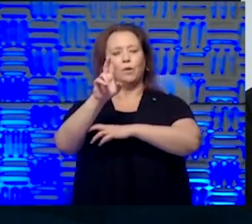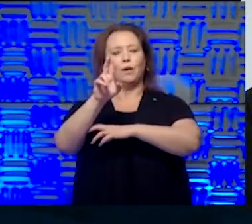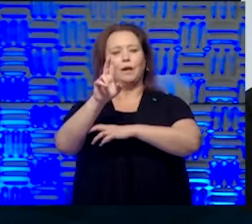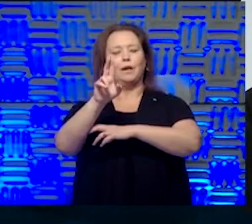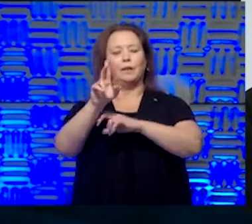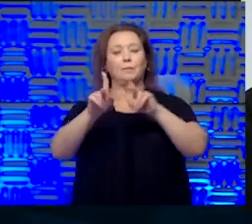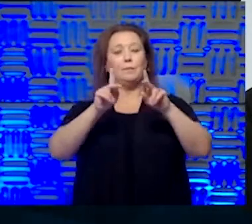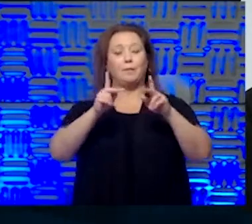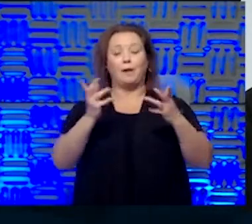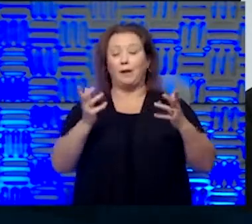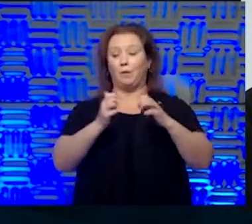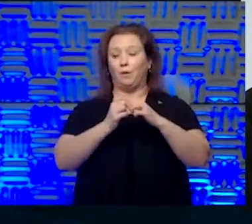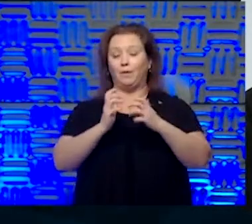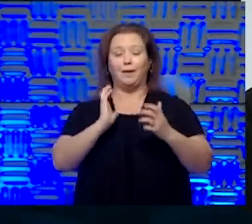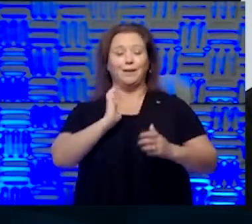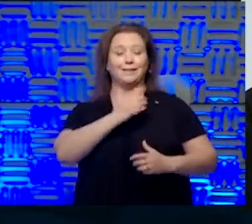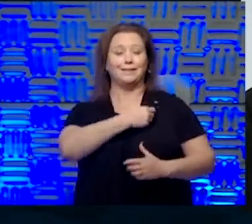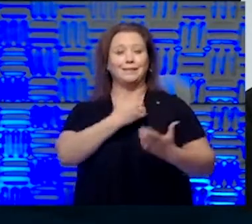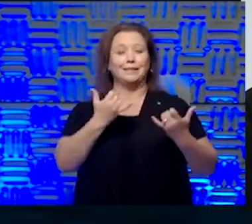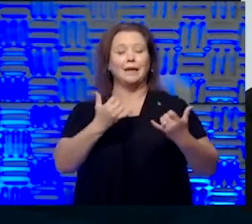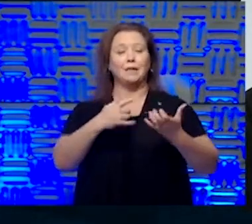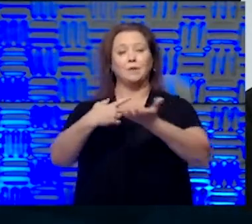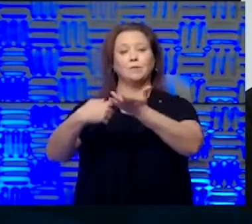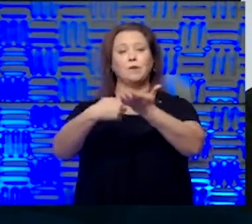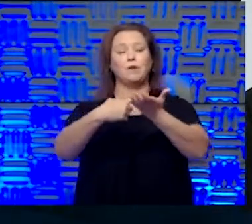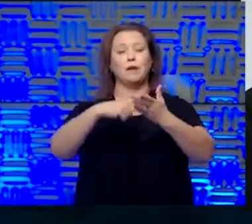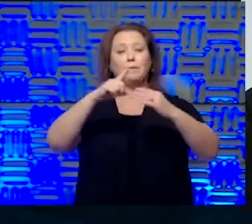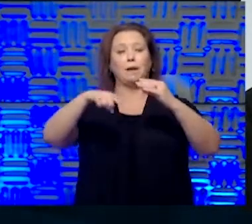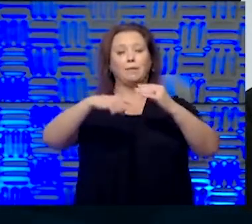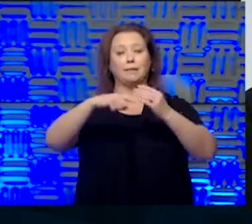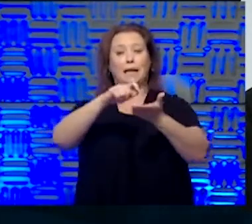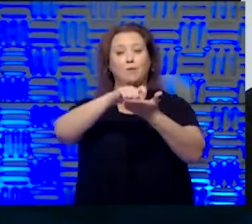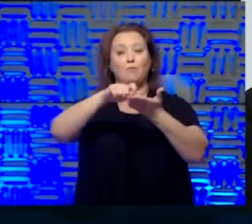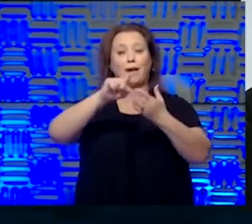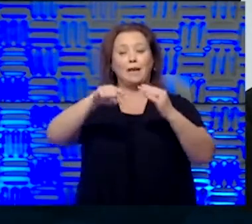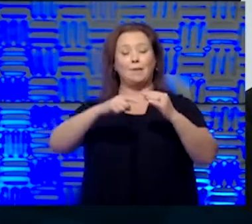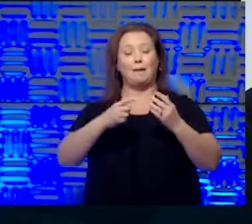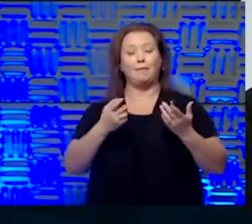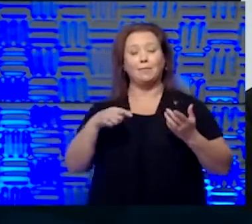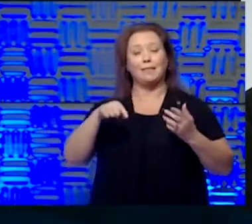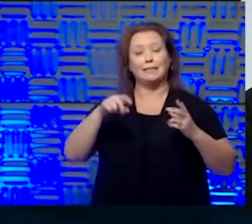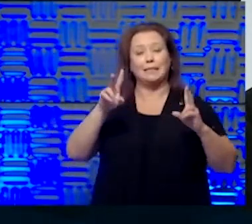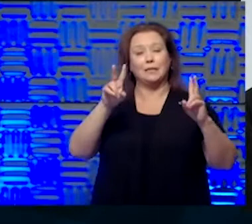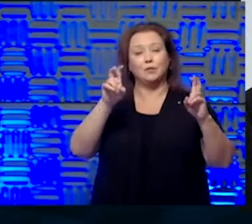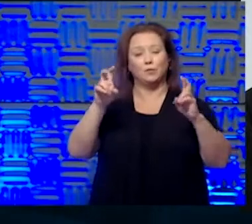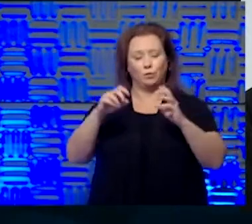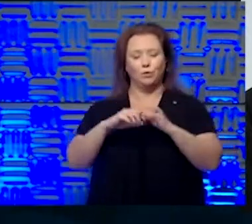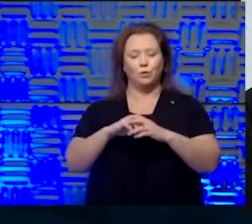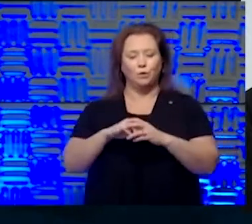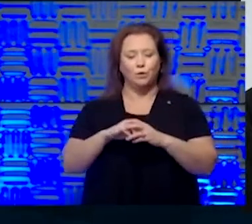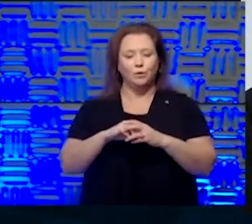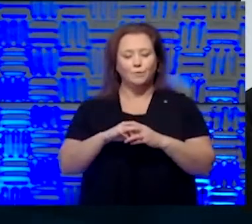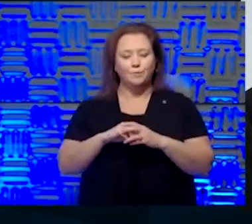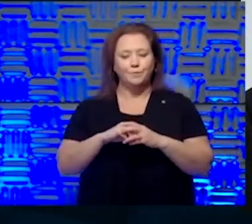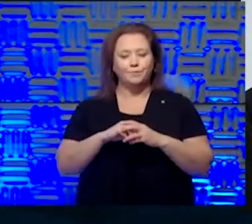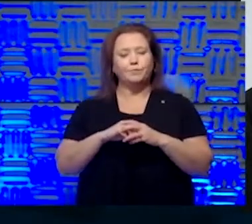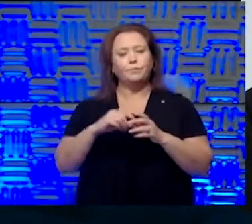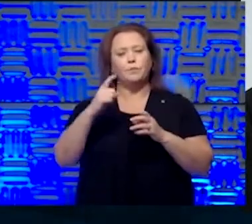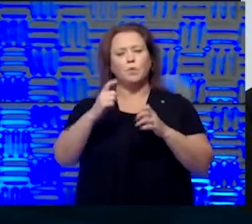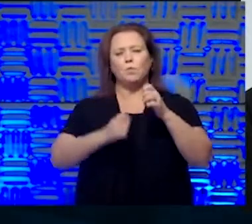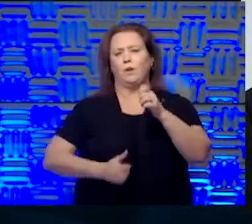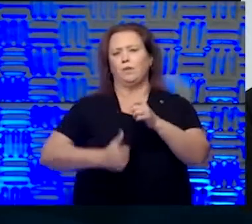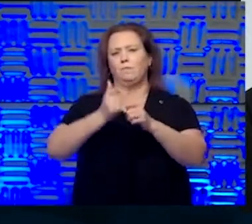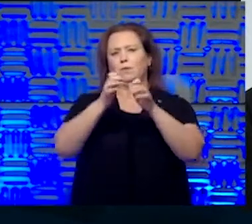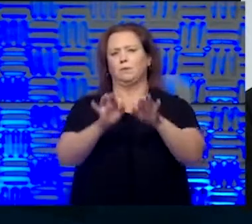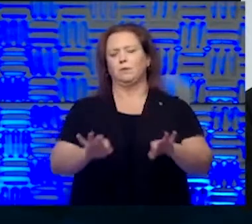today that are talking about this and writing about this. I feel that one of the most important things that we can